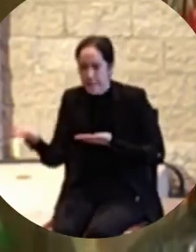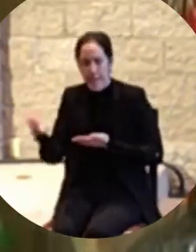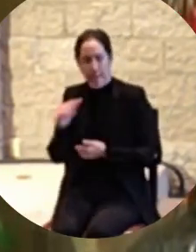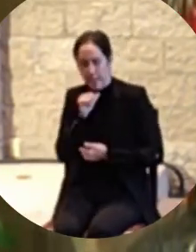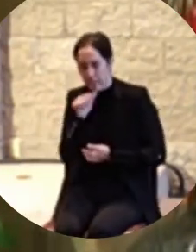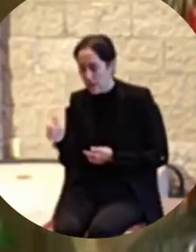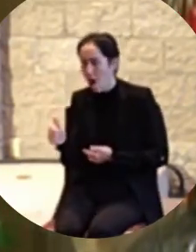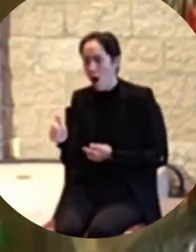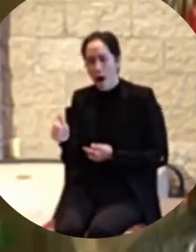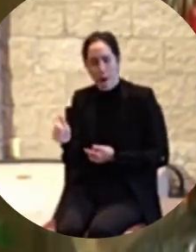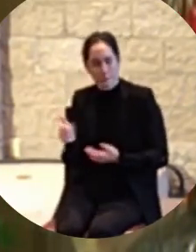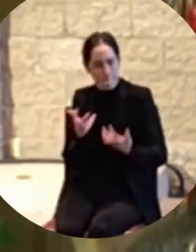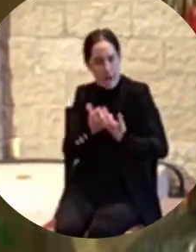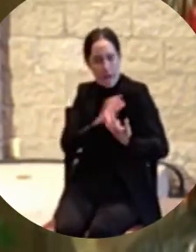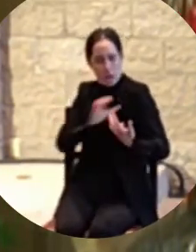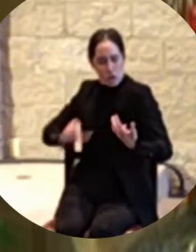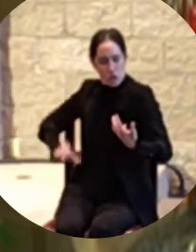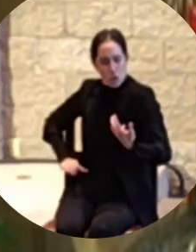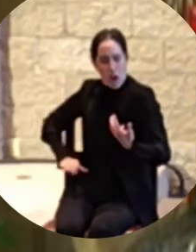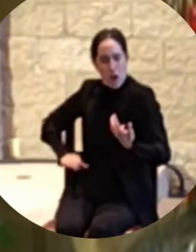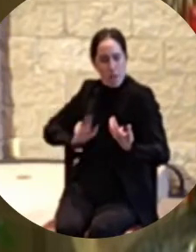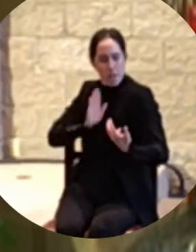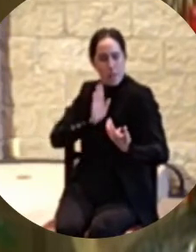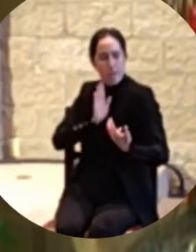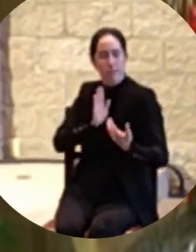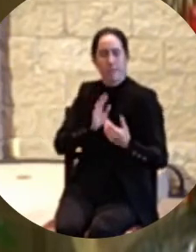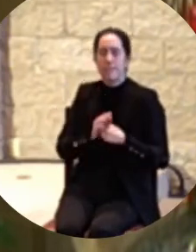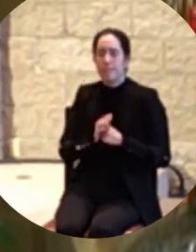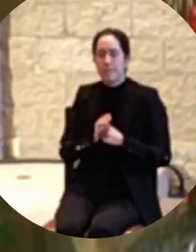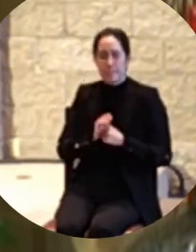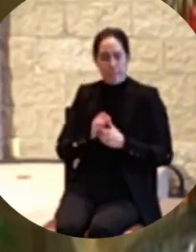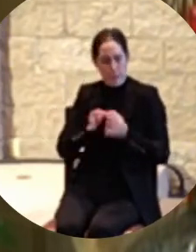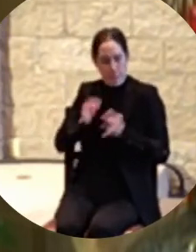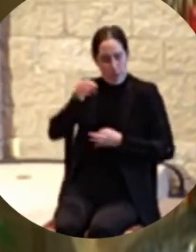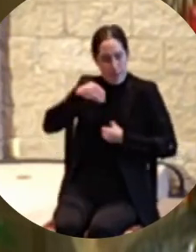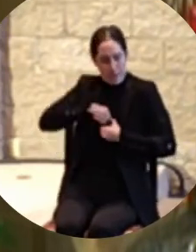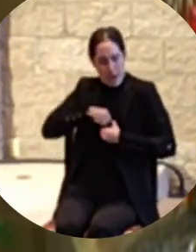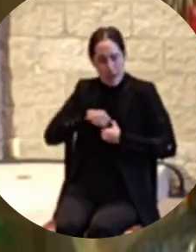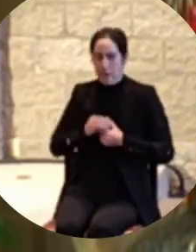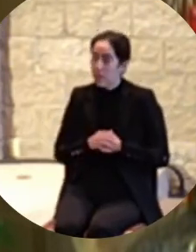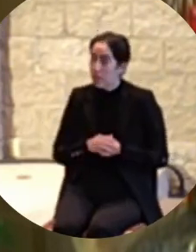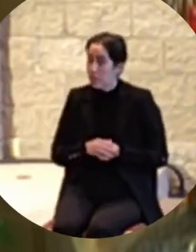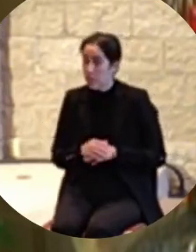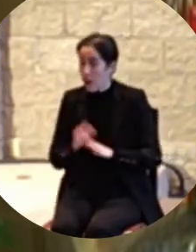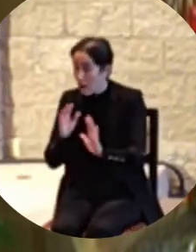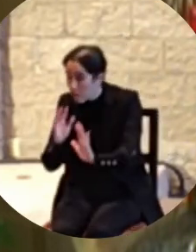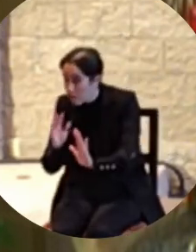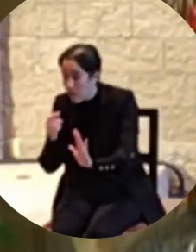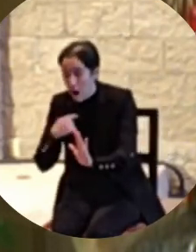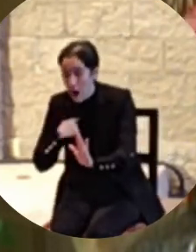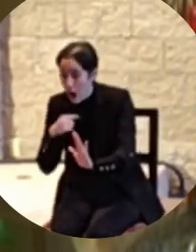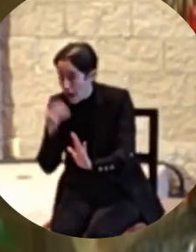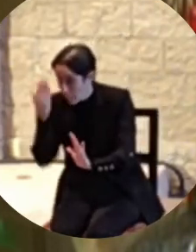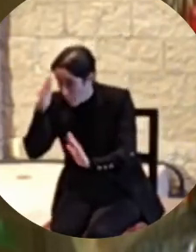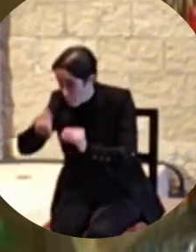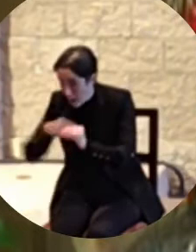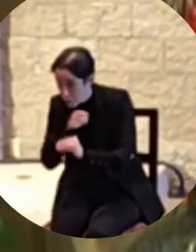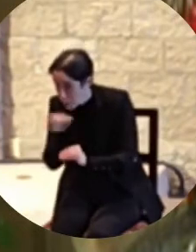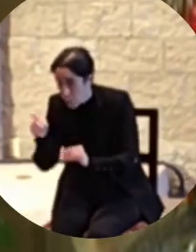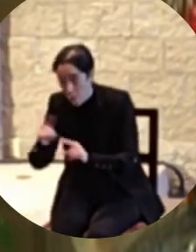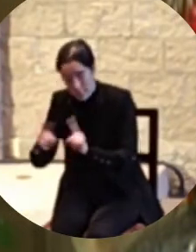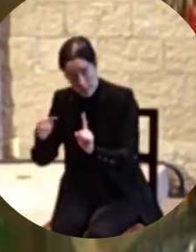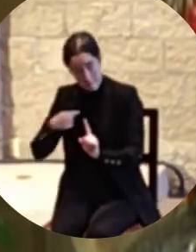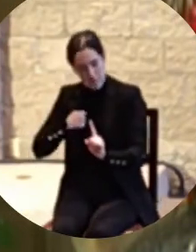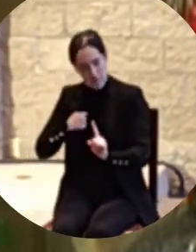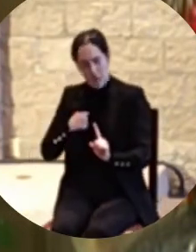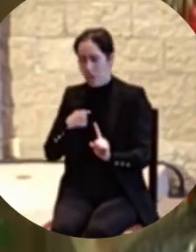journey, I have constantly been letting go, letting go, letting go. Are those things that do not measure up